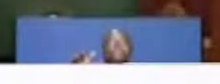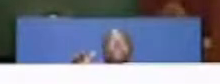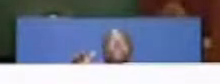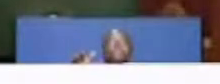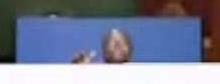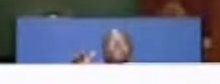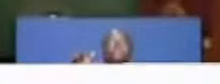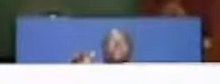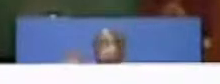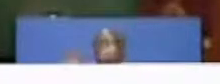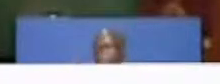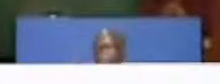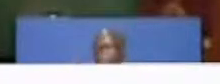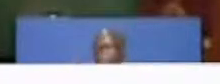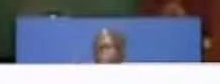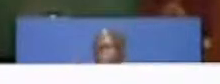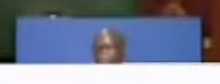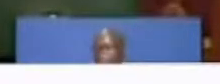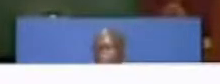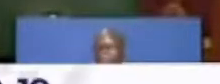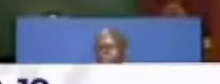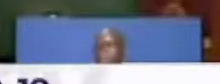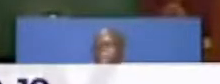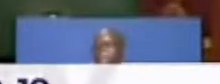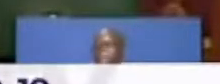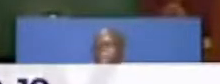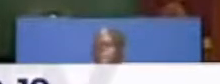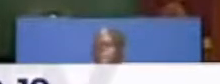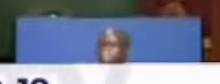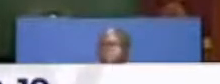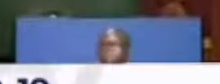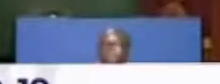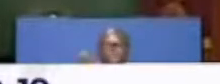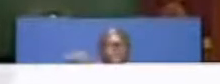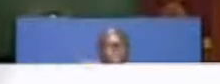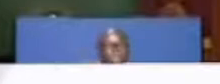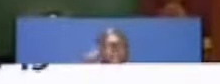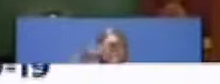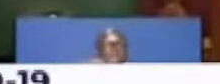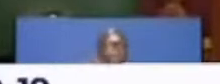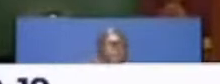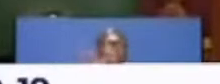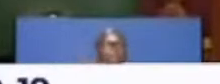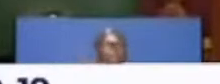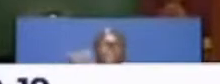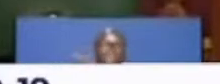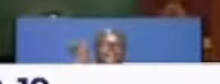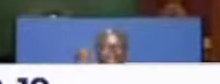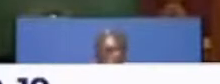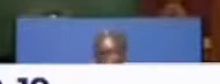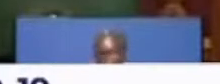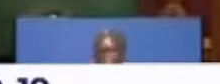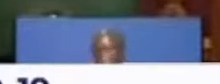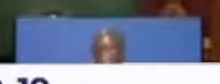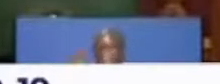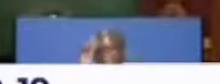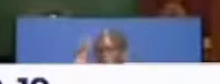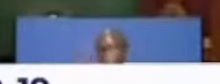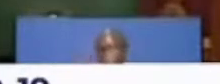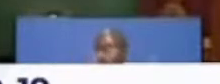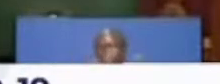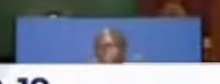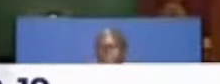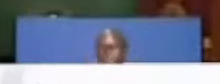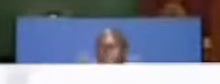remained in business during the COVID duress. This innovative approach in distributing relief